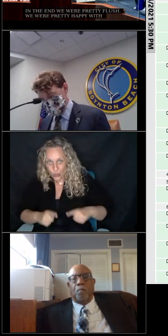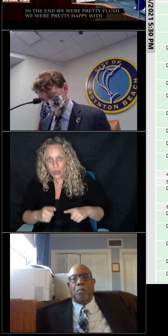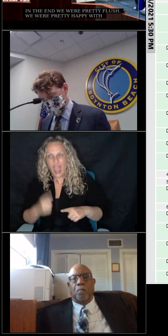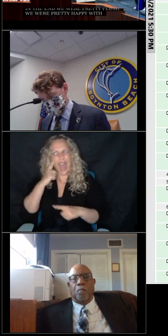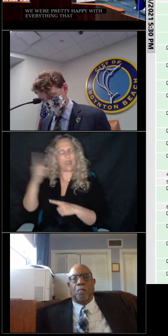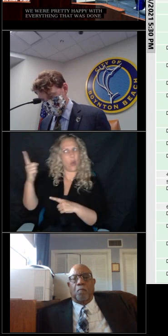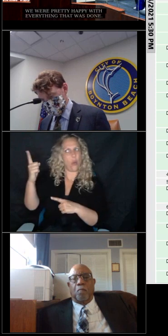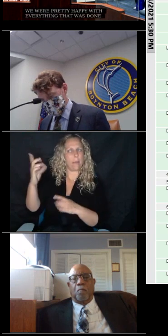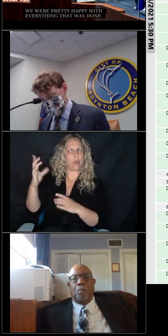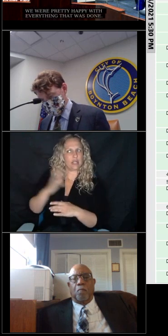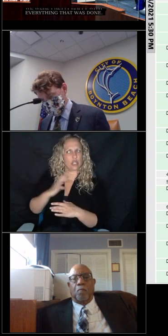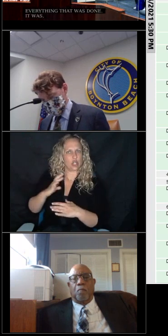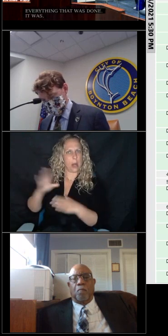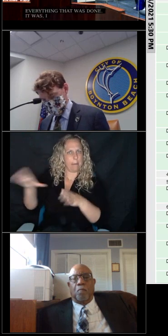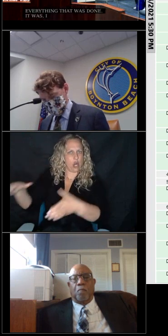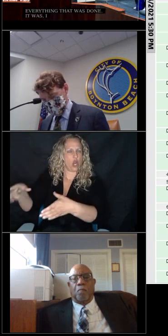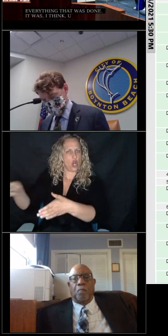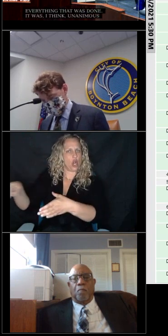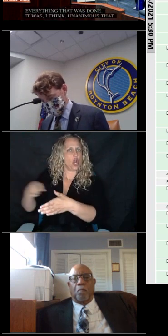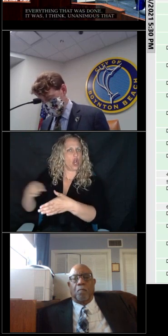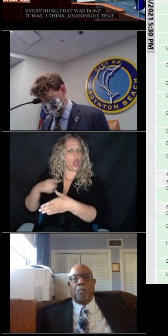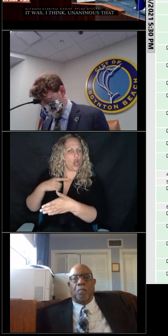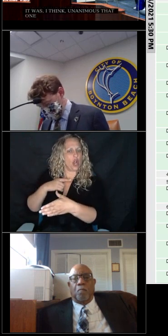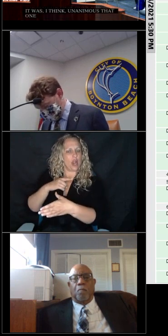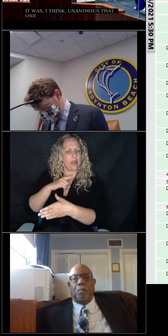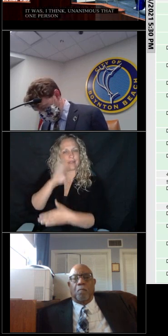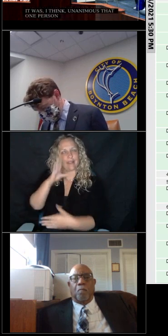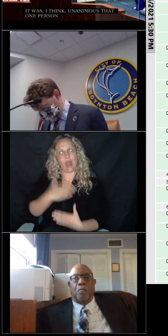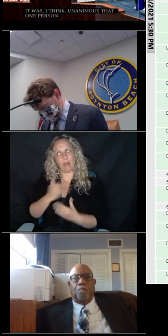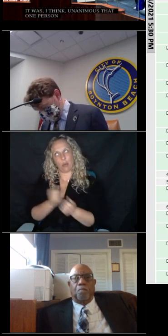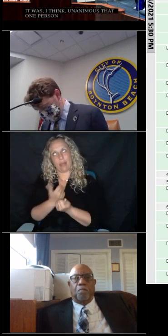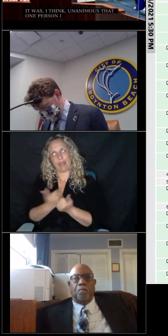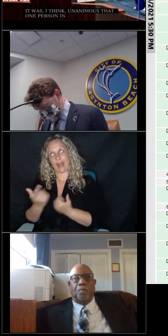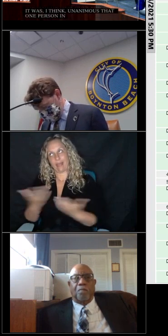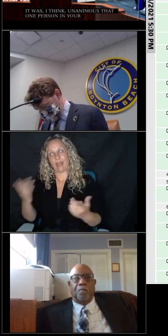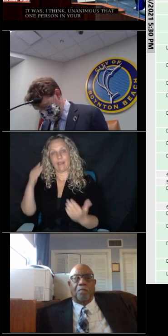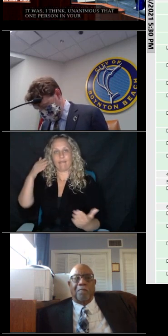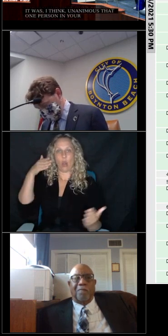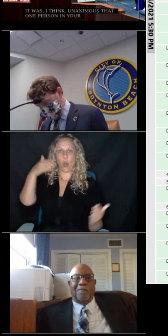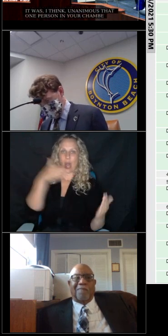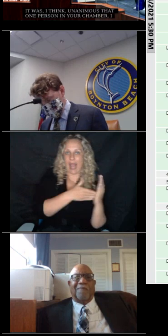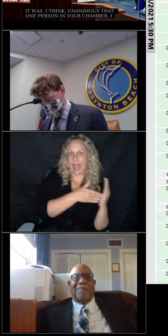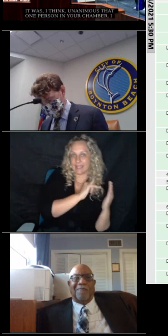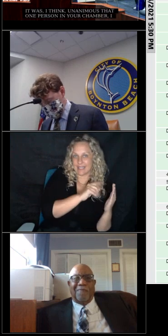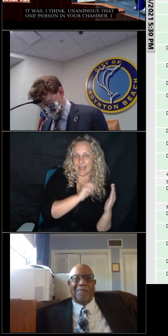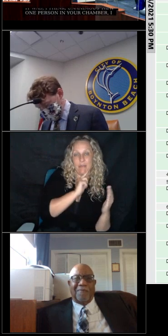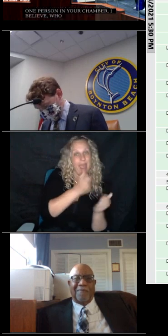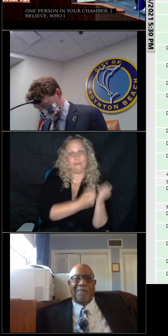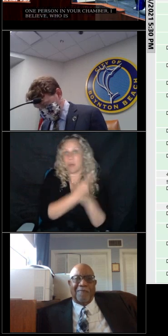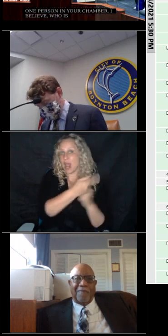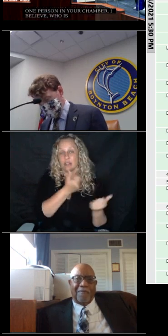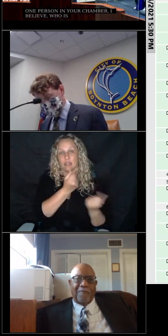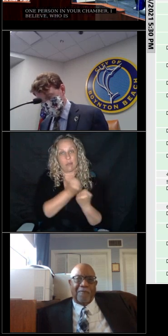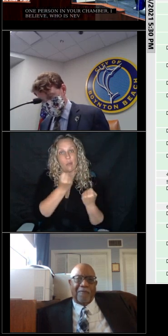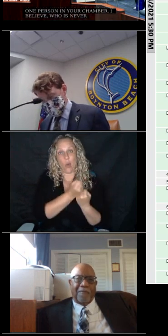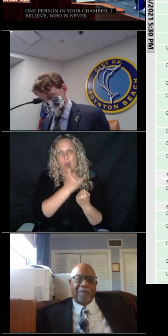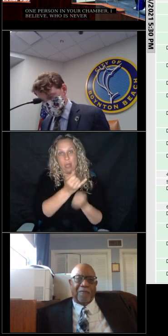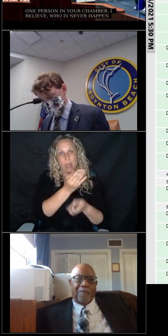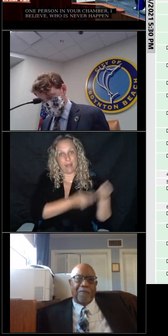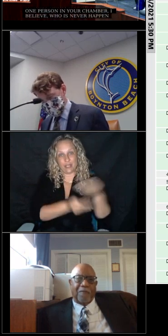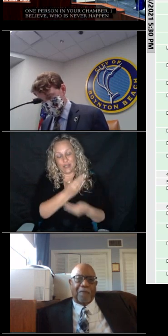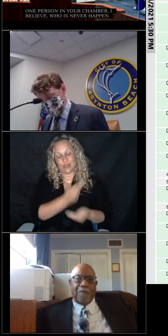believe, who's never happy with anything, voted against it, but everybody else supported the budget.